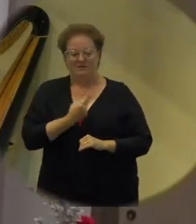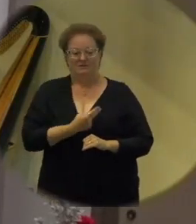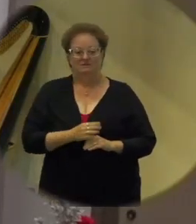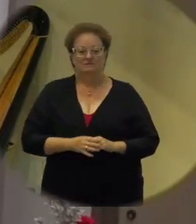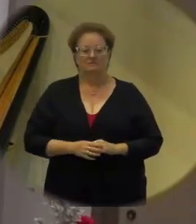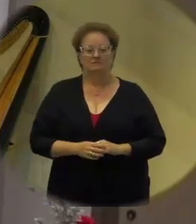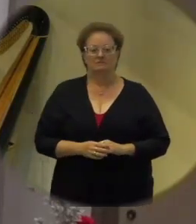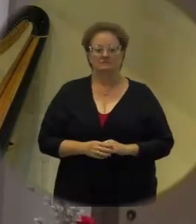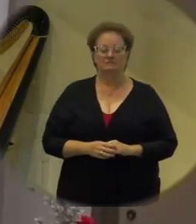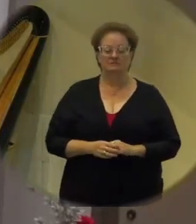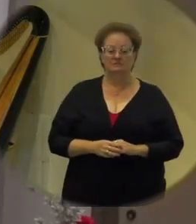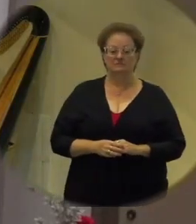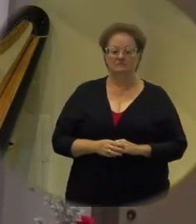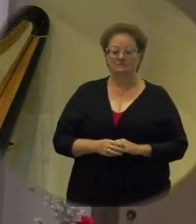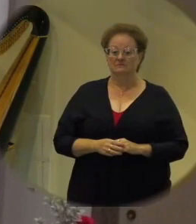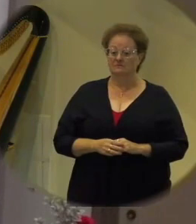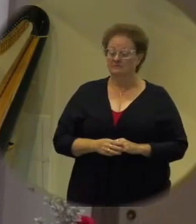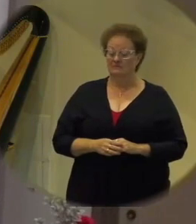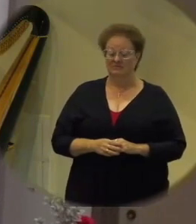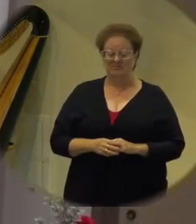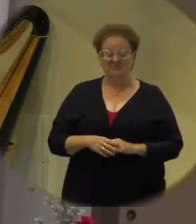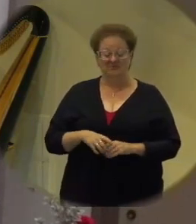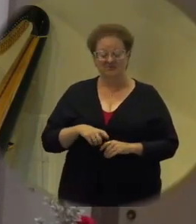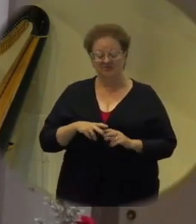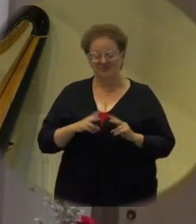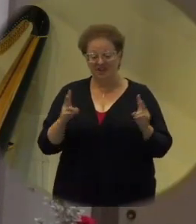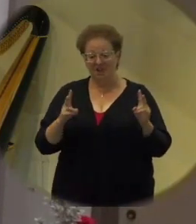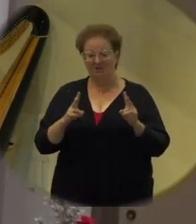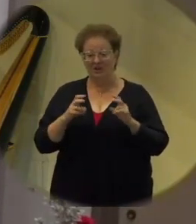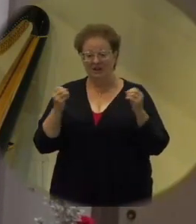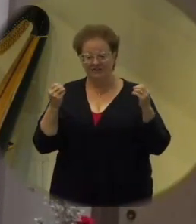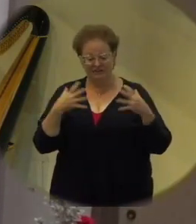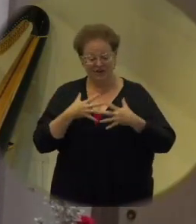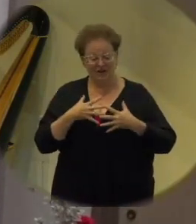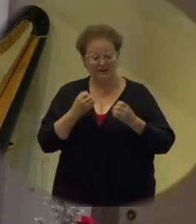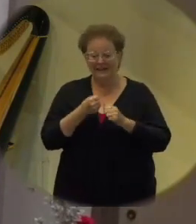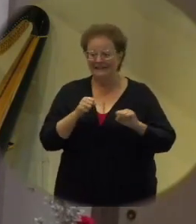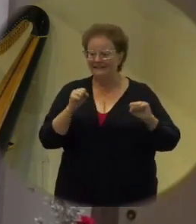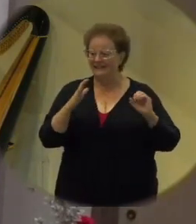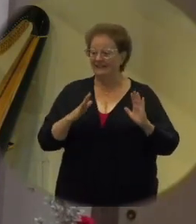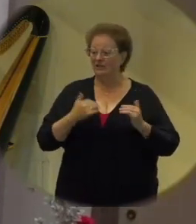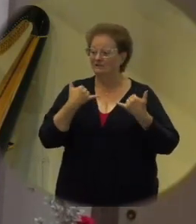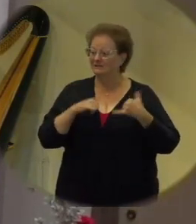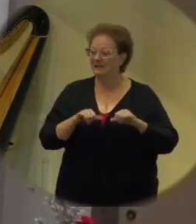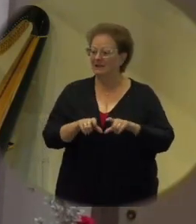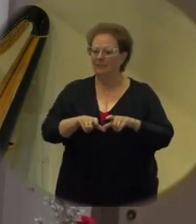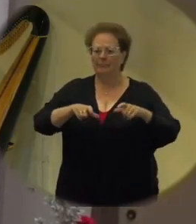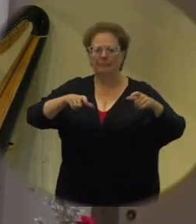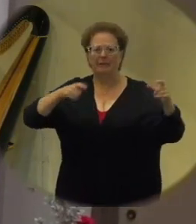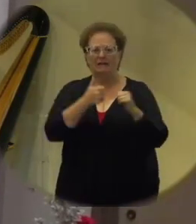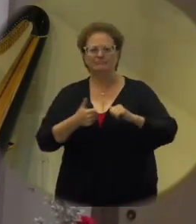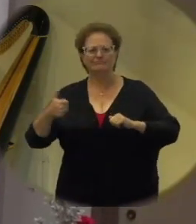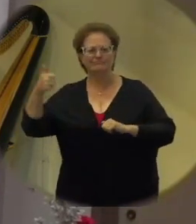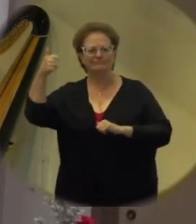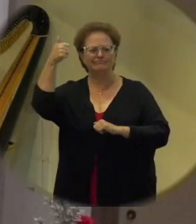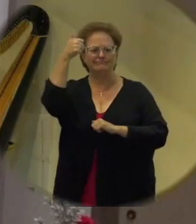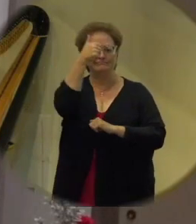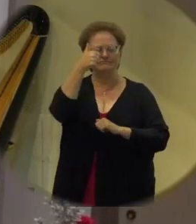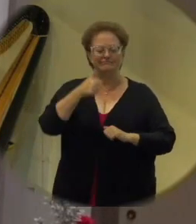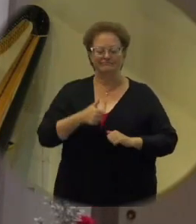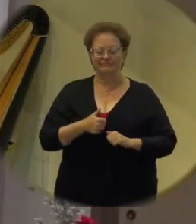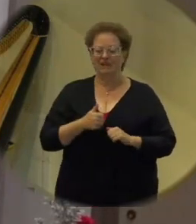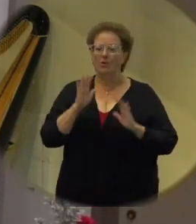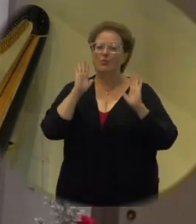death. But even when you're most afraid, we have a Savior who is bigger than our fears. And he's the one who makes